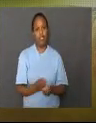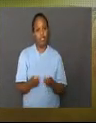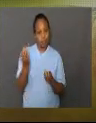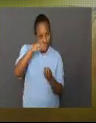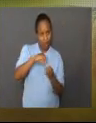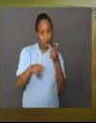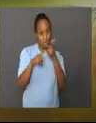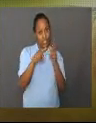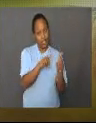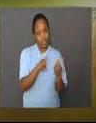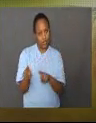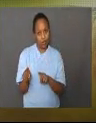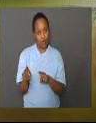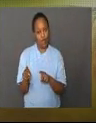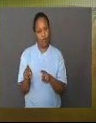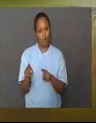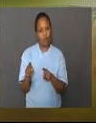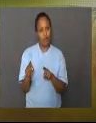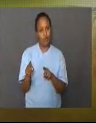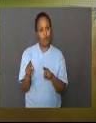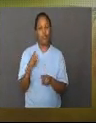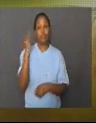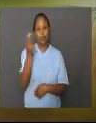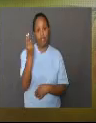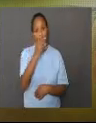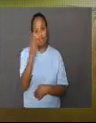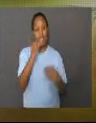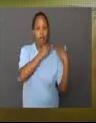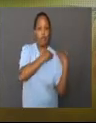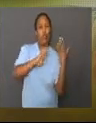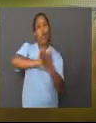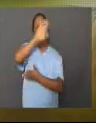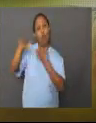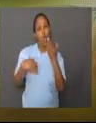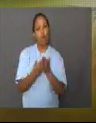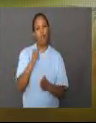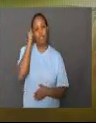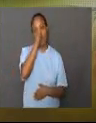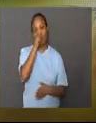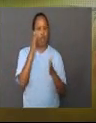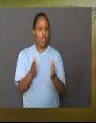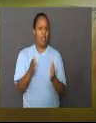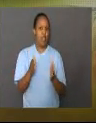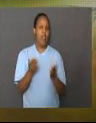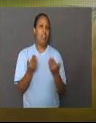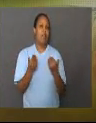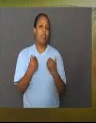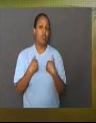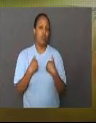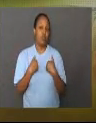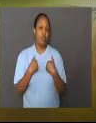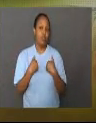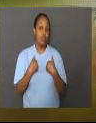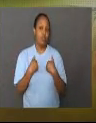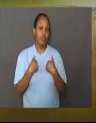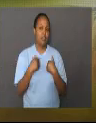Then think about a benefit and a burden that all Ethiopians share. Do